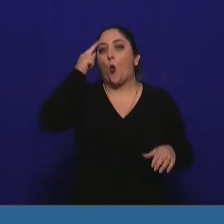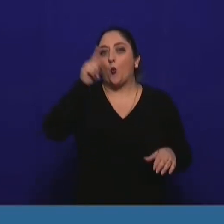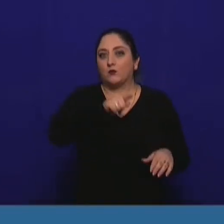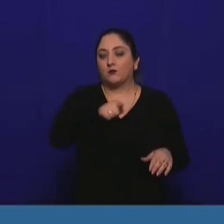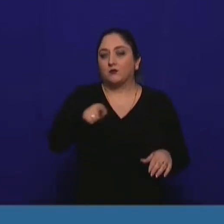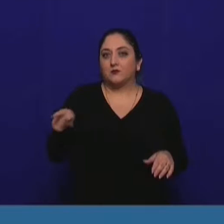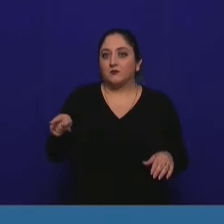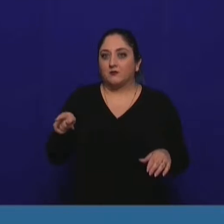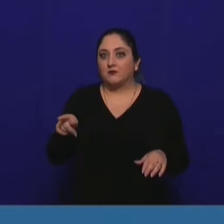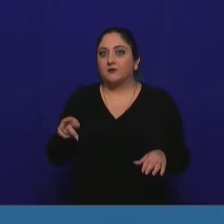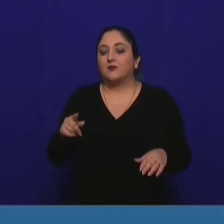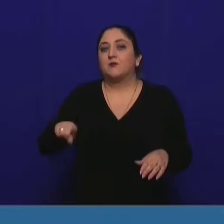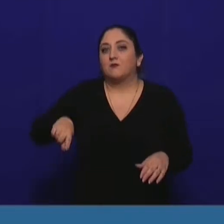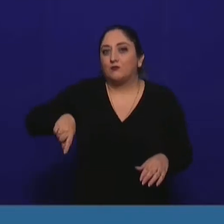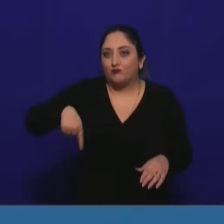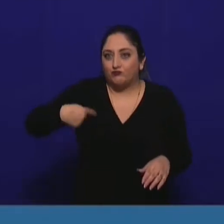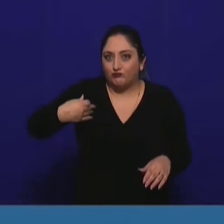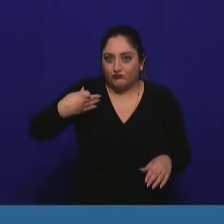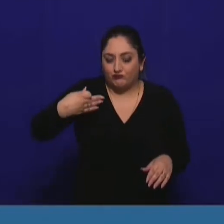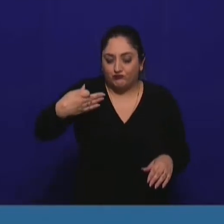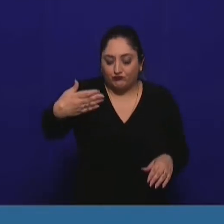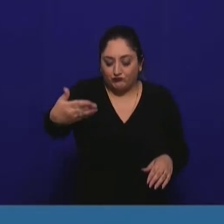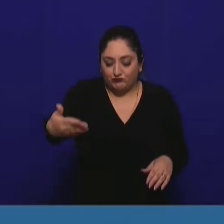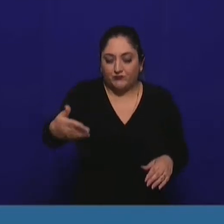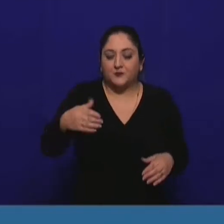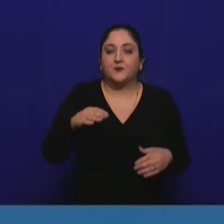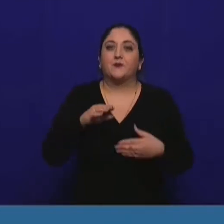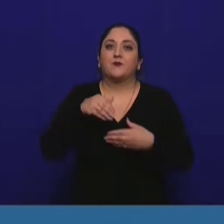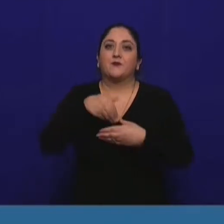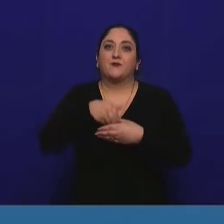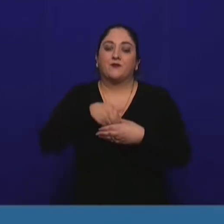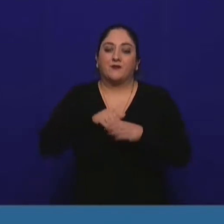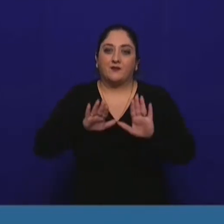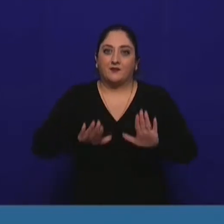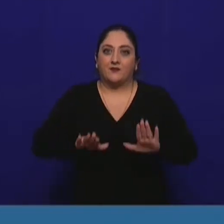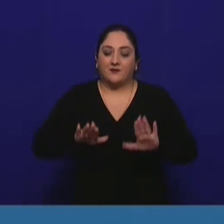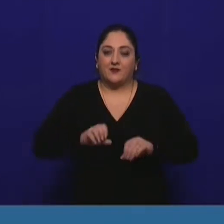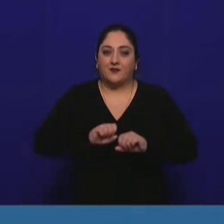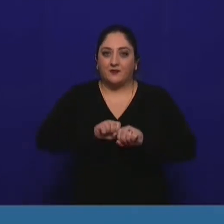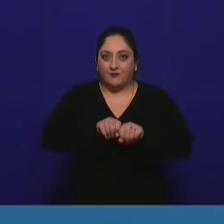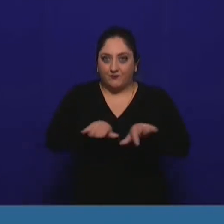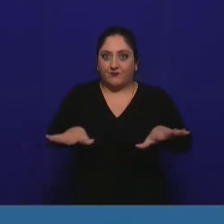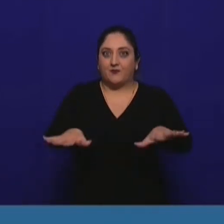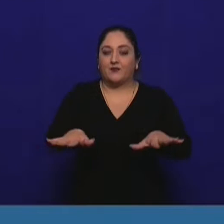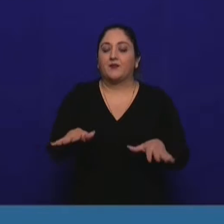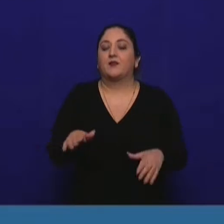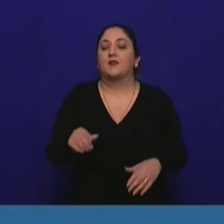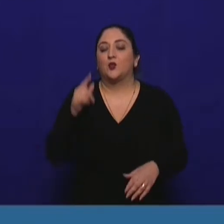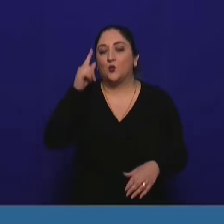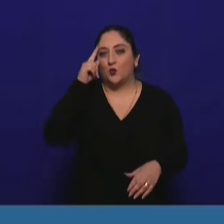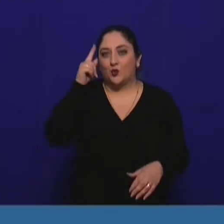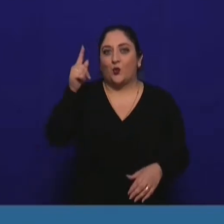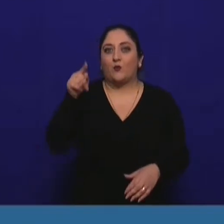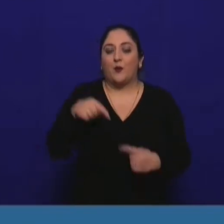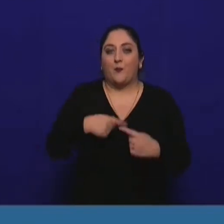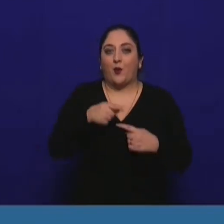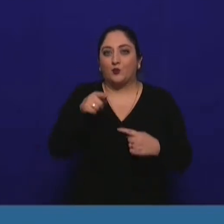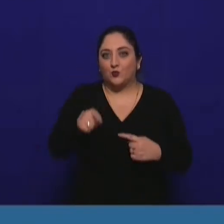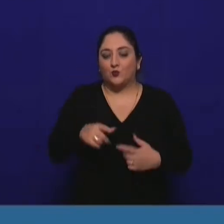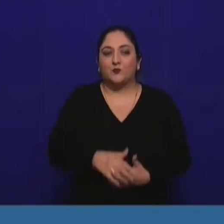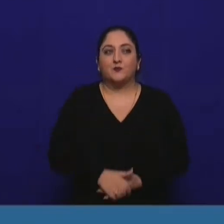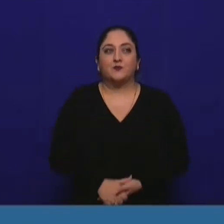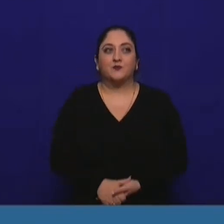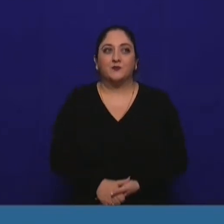We will send for you in the coming weeks as we are outrolling the vaccination program for this vulnerable group as well.